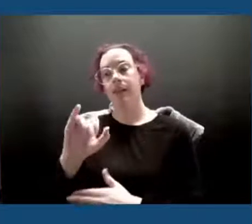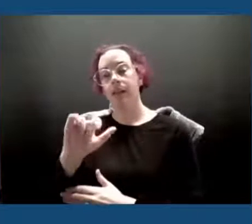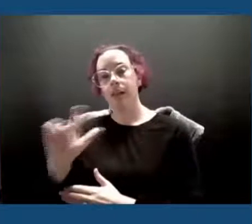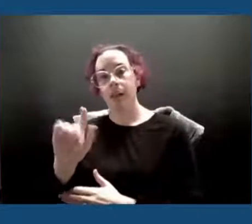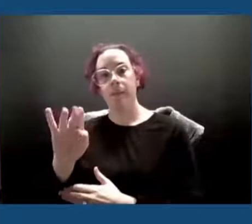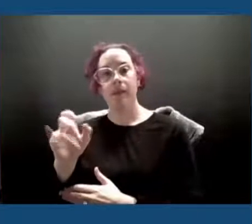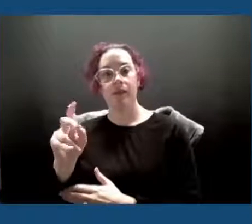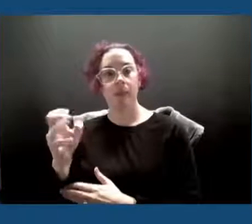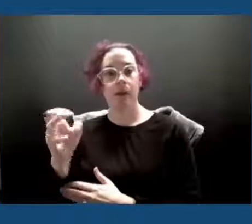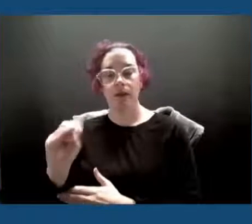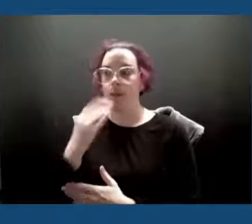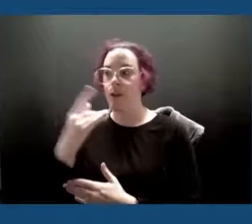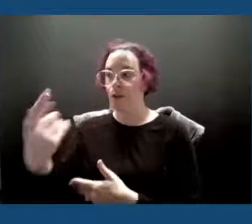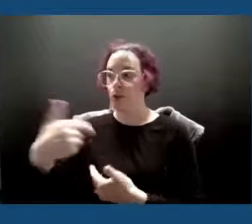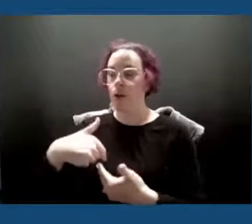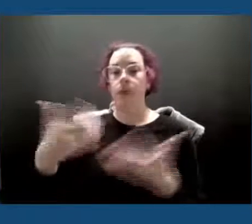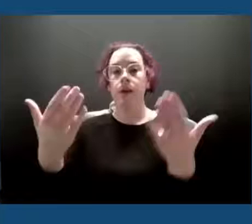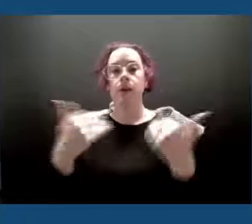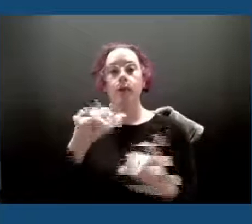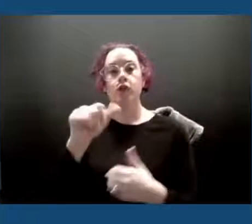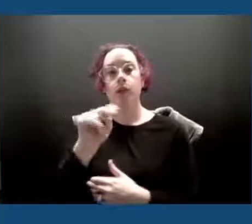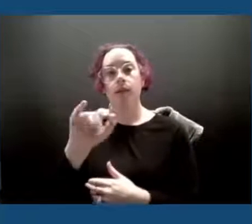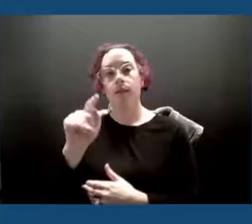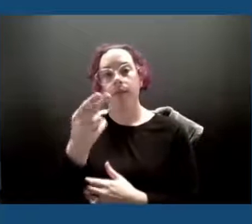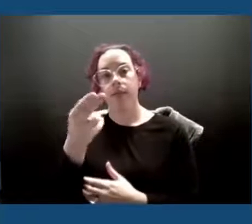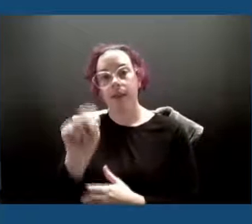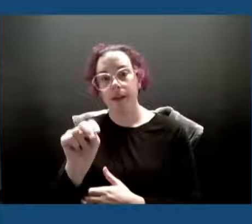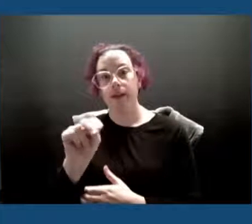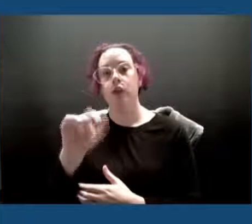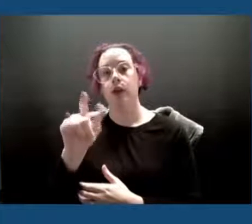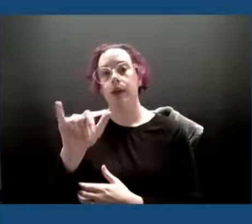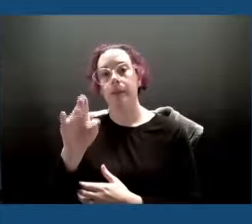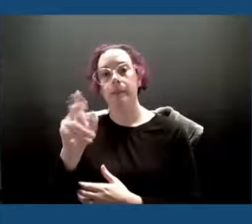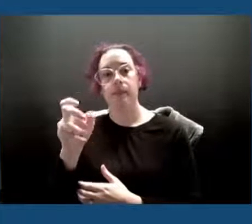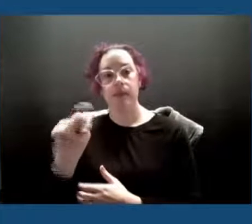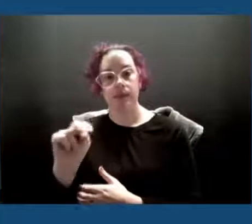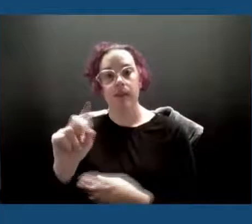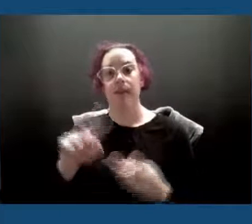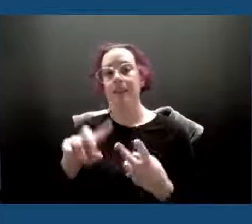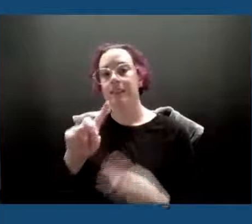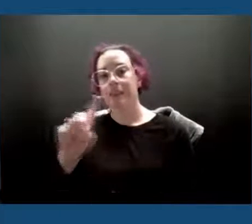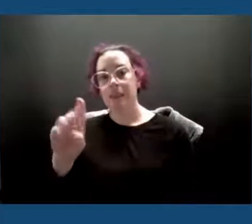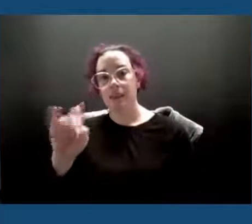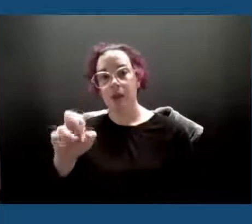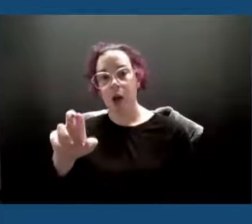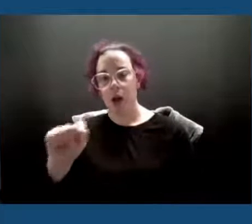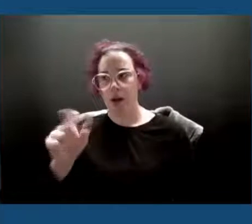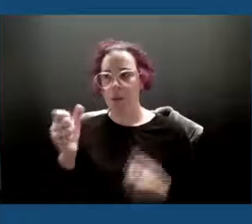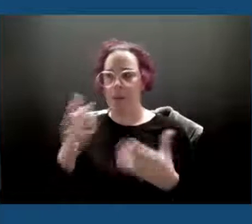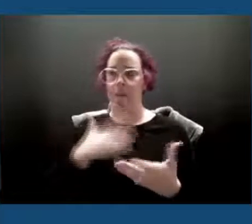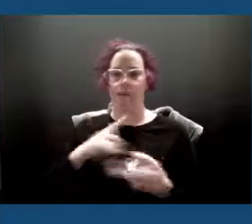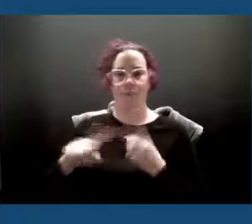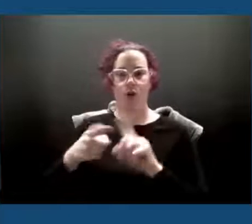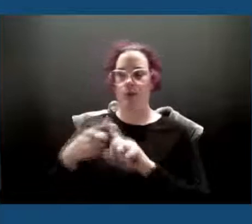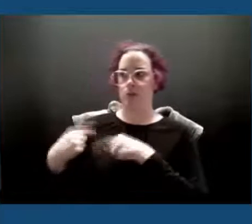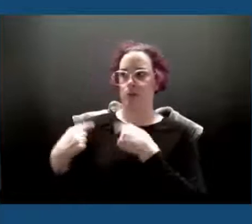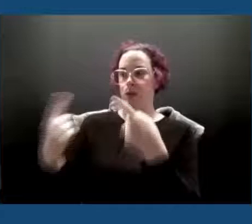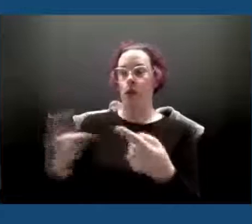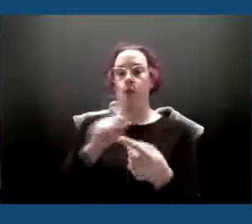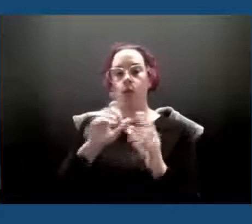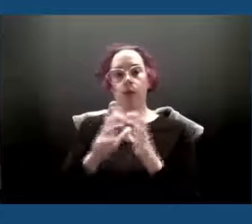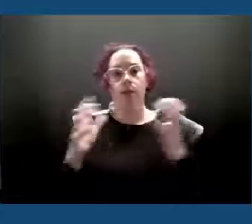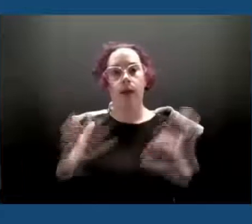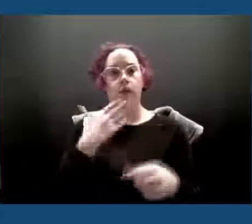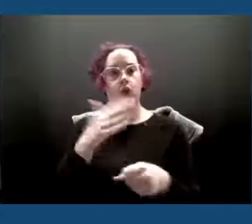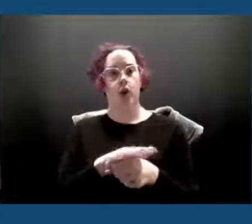And Jonathan Jacobson and Dee Dee Barrett, friends of mine from a long time. Great to have such representation from the Hudson Valley, and always good